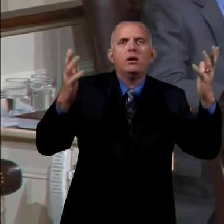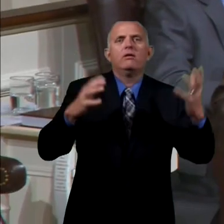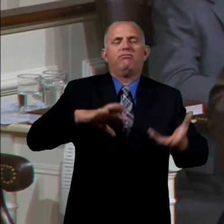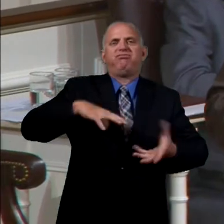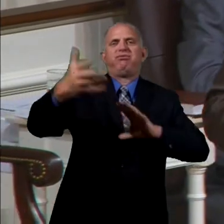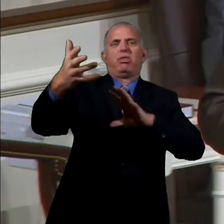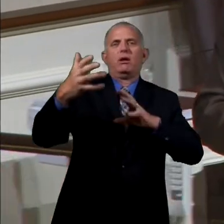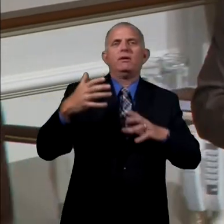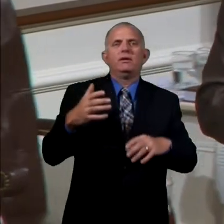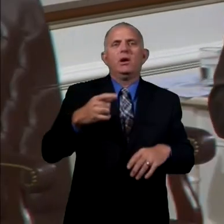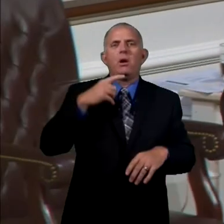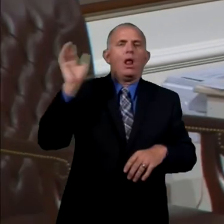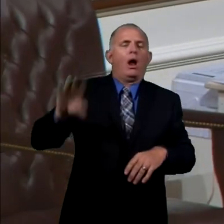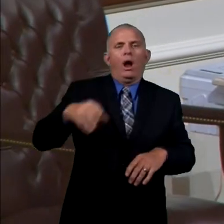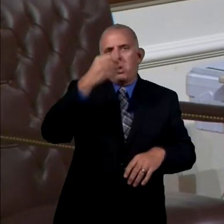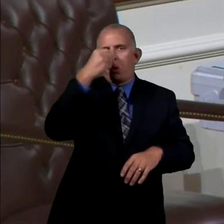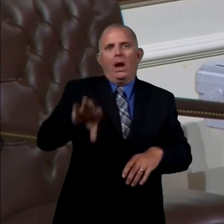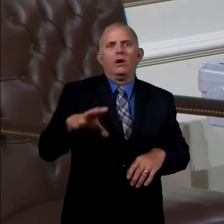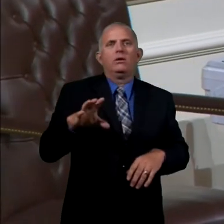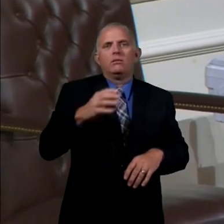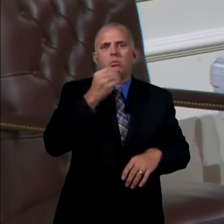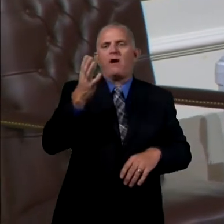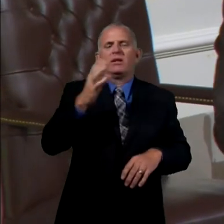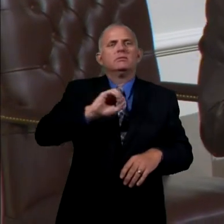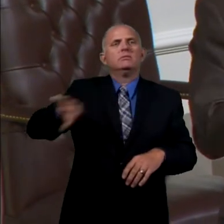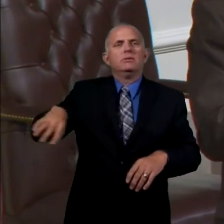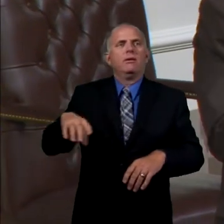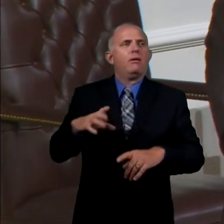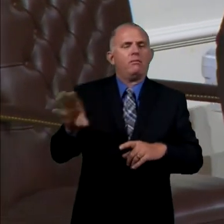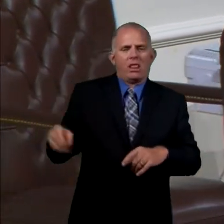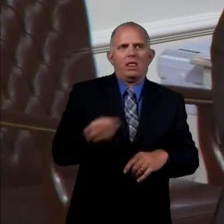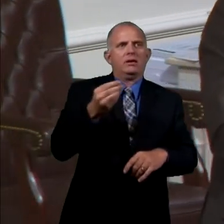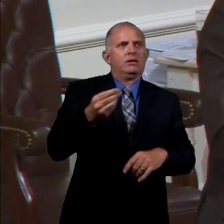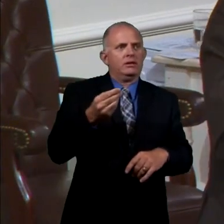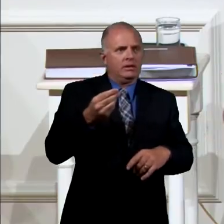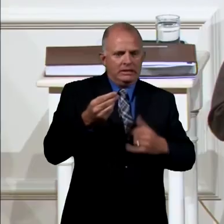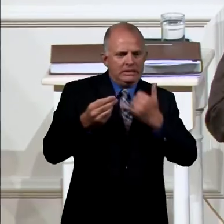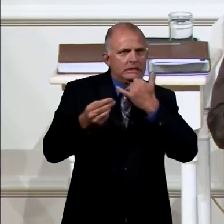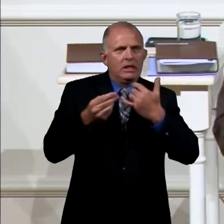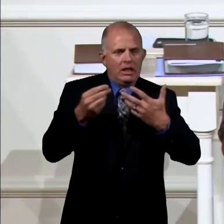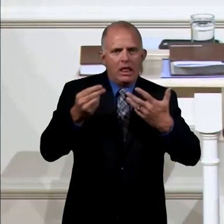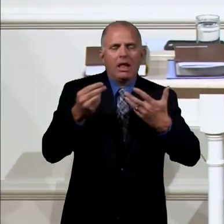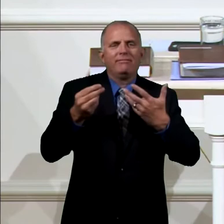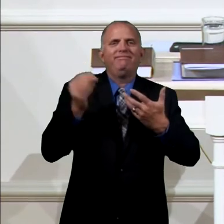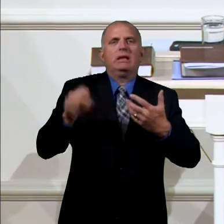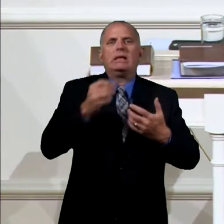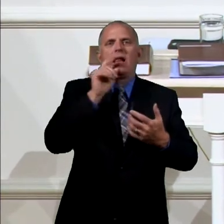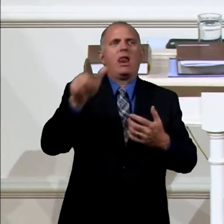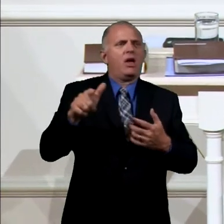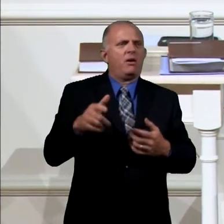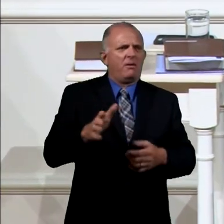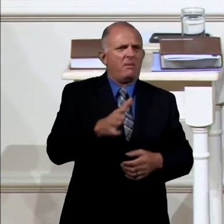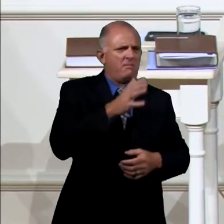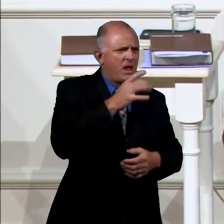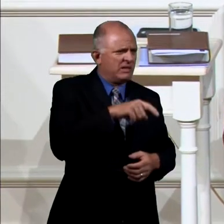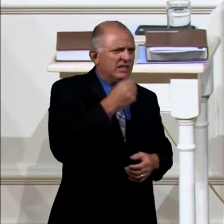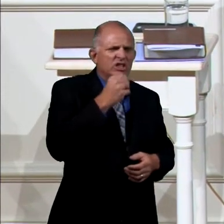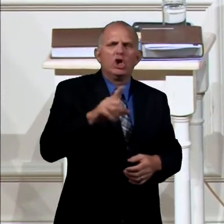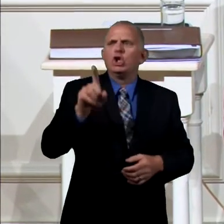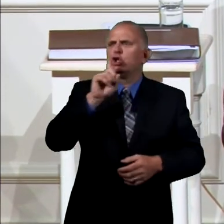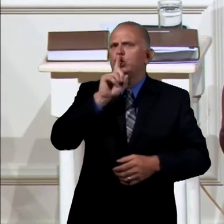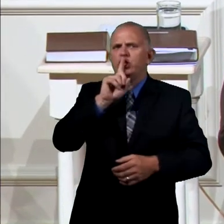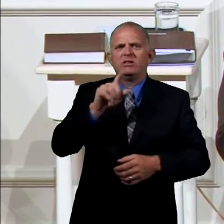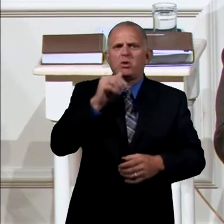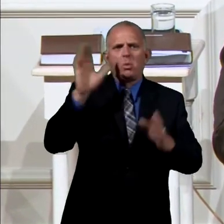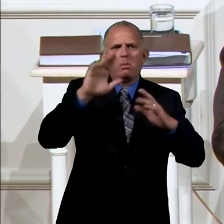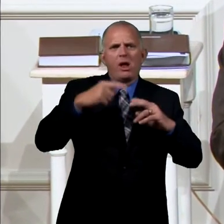skip breakfast, or you may grab something that you regret later on that you're eating for breakfast. Your kids, are you supposed to eat that, Mom? Hey, don't worry about that. As